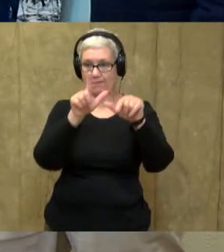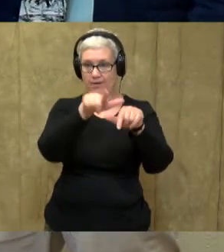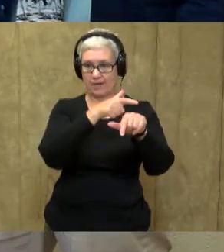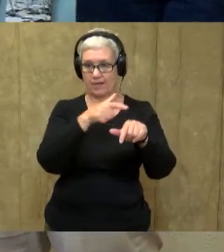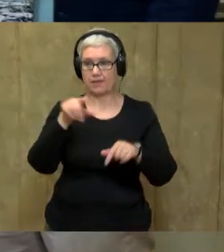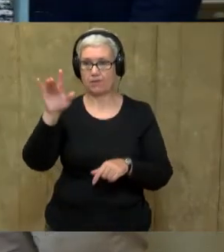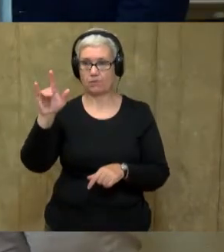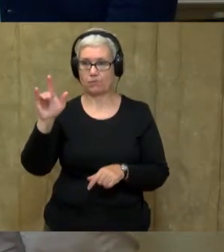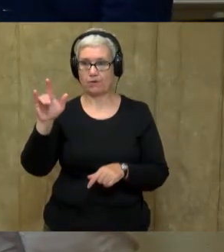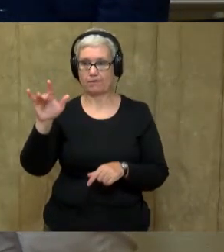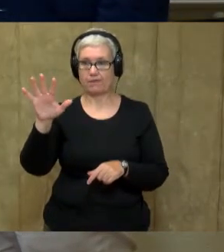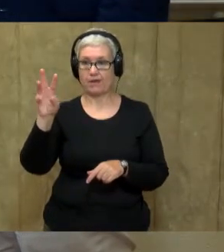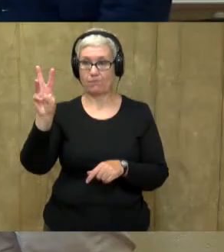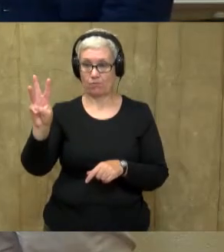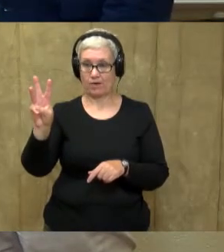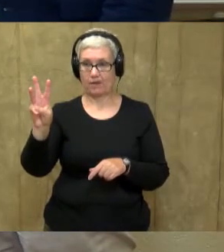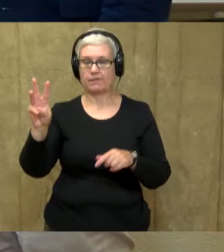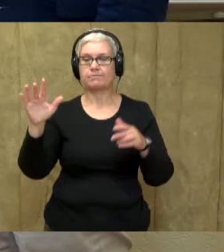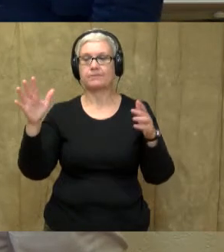of 625 square meters.